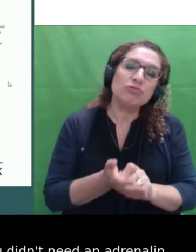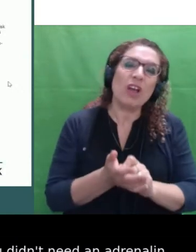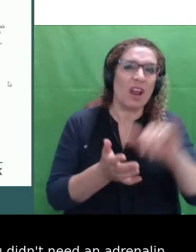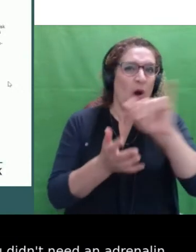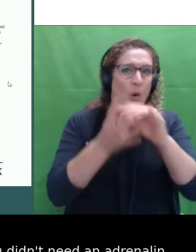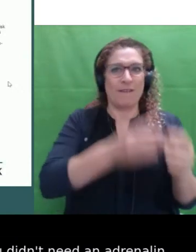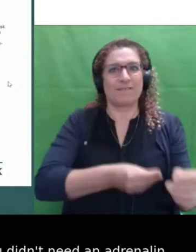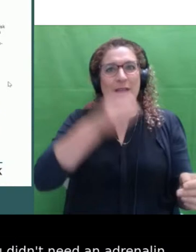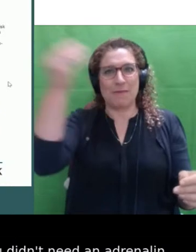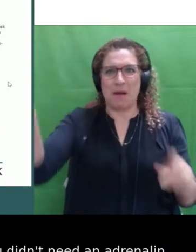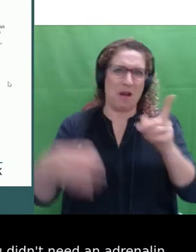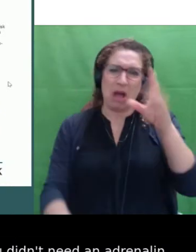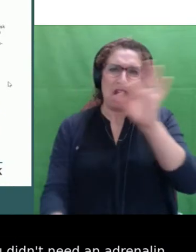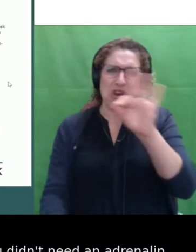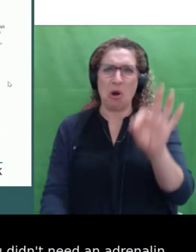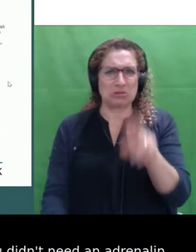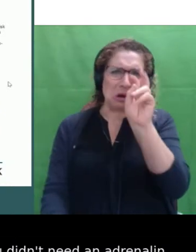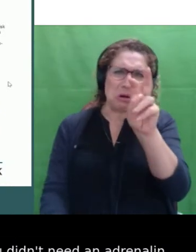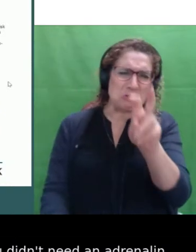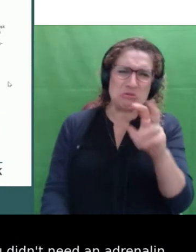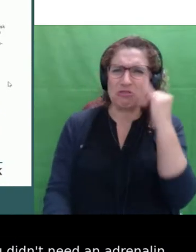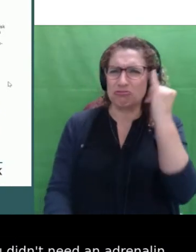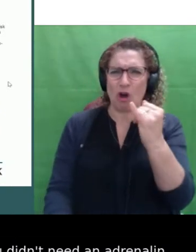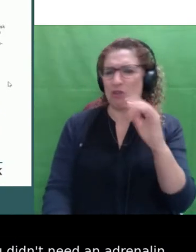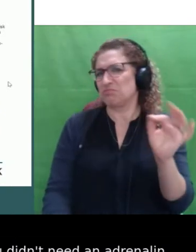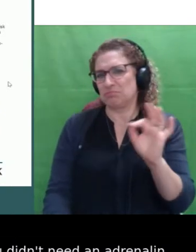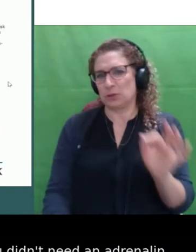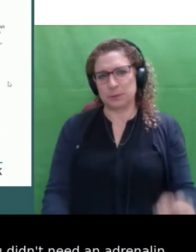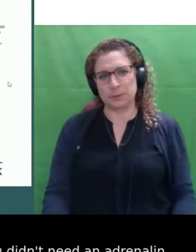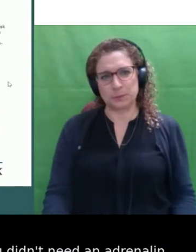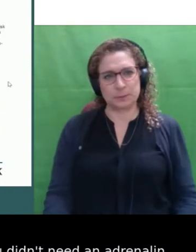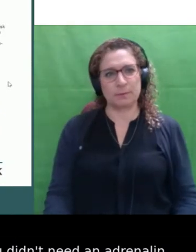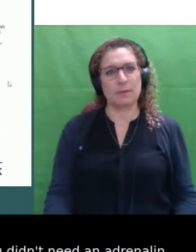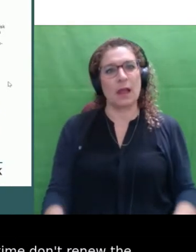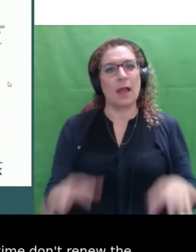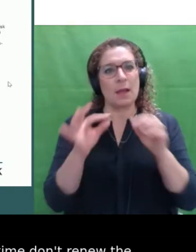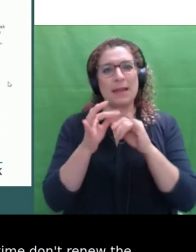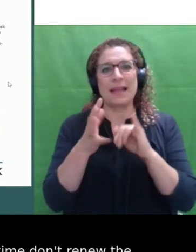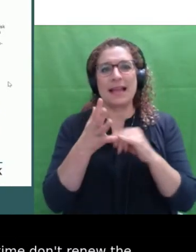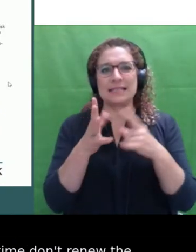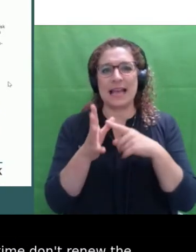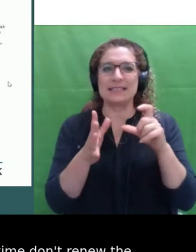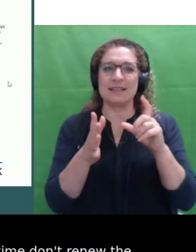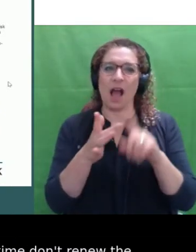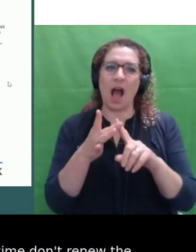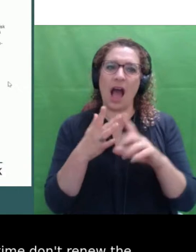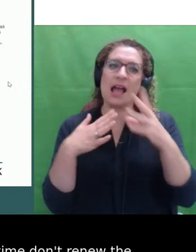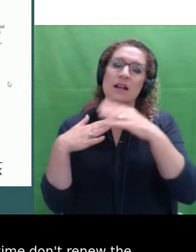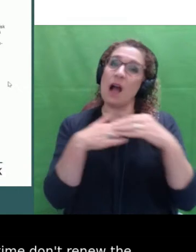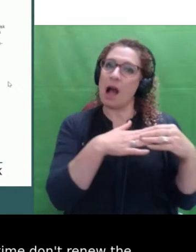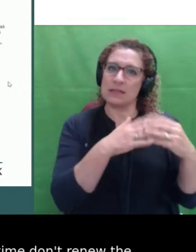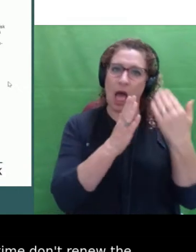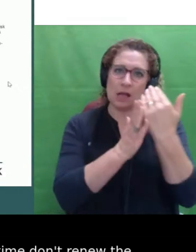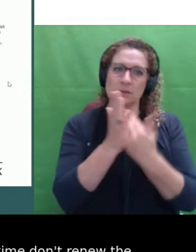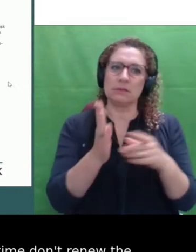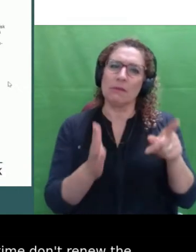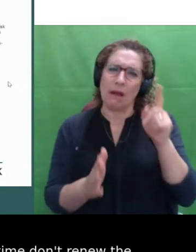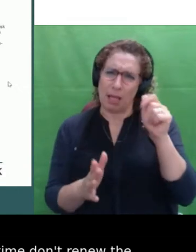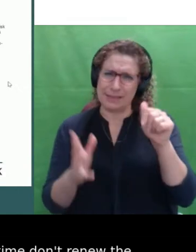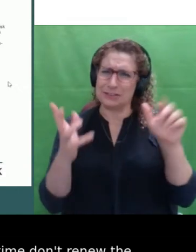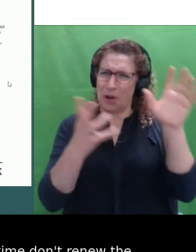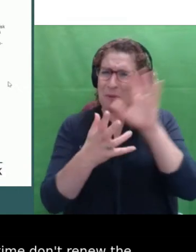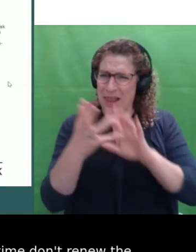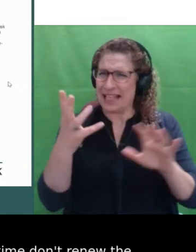going to tell somebody off these are the british society guidelines for prescribing them so a bit complicated and you can look at them in your own time but